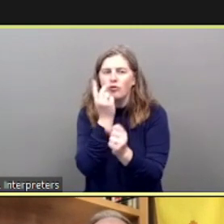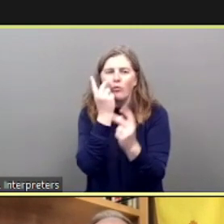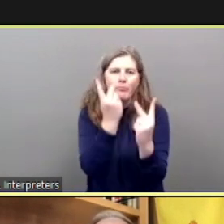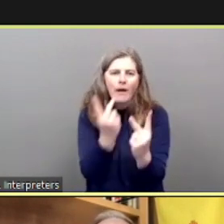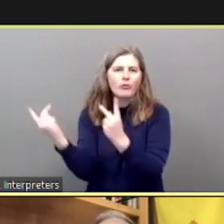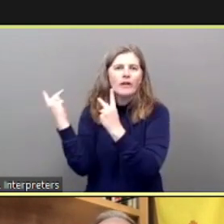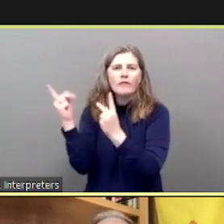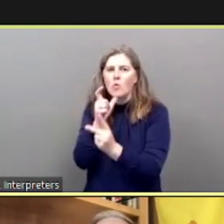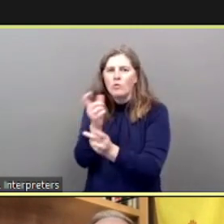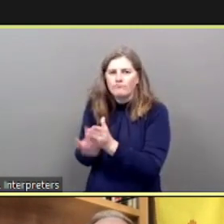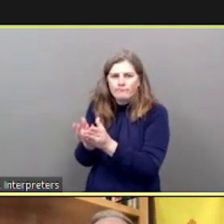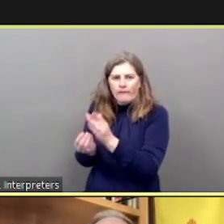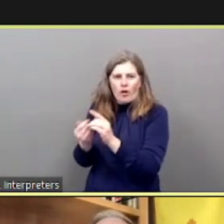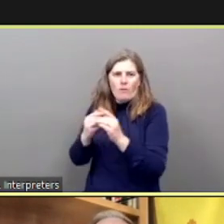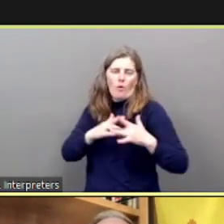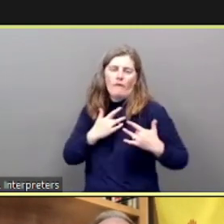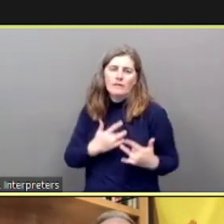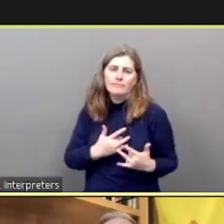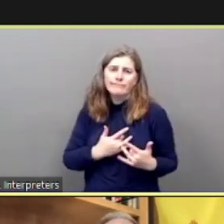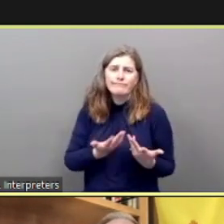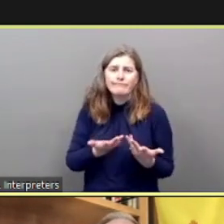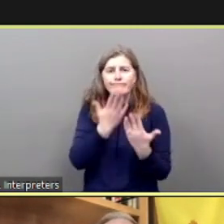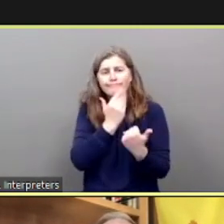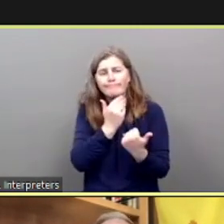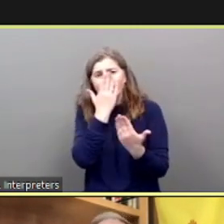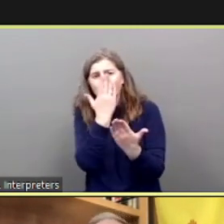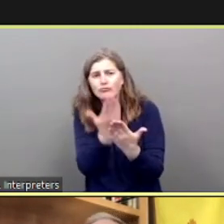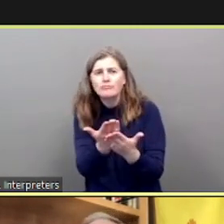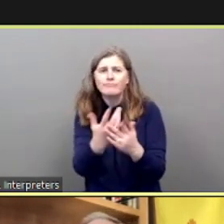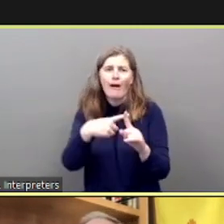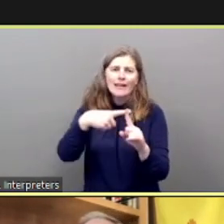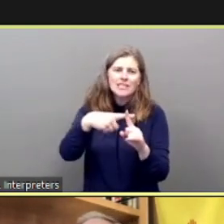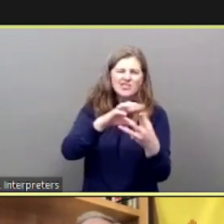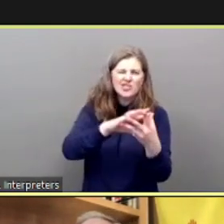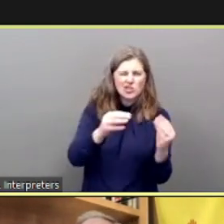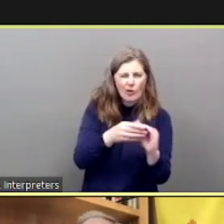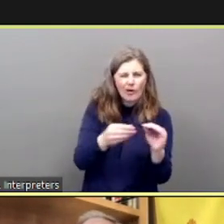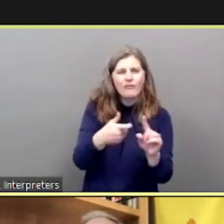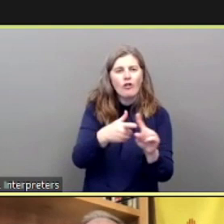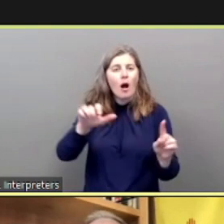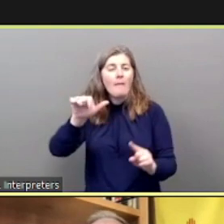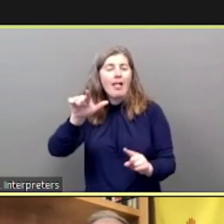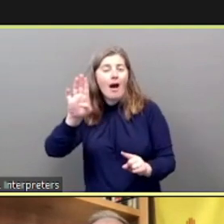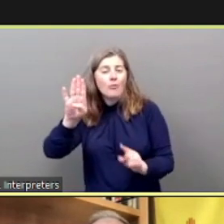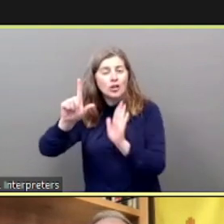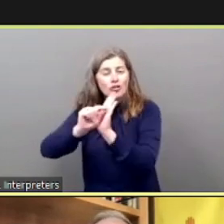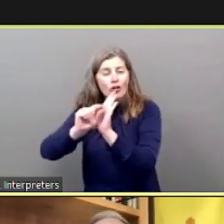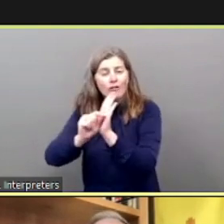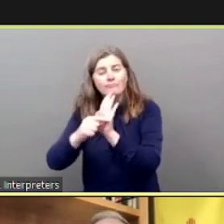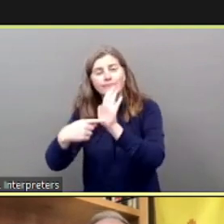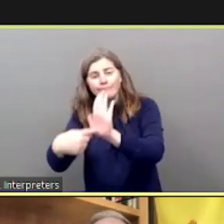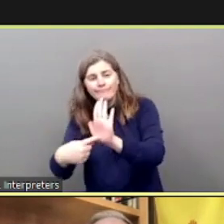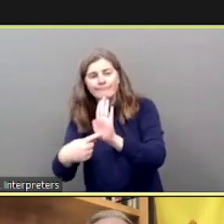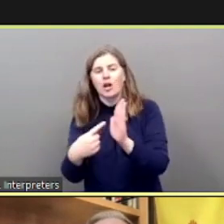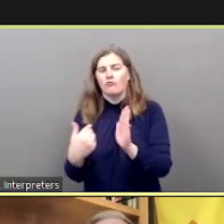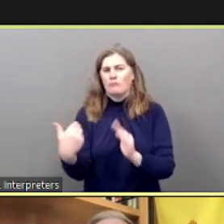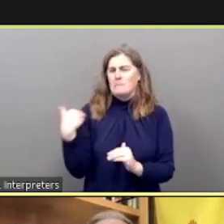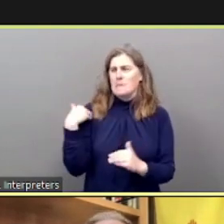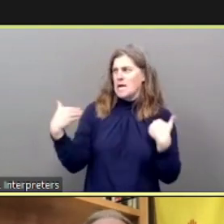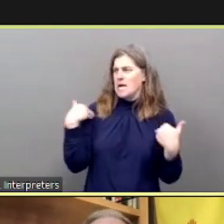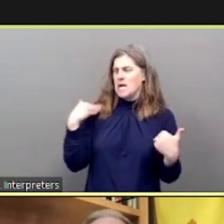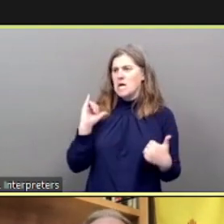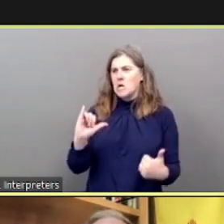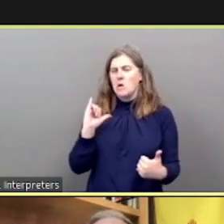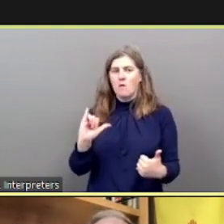ones. So a sweet story that was featured by the Albuquerque Journal and reminds us of how much